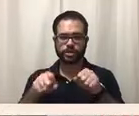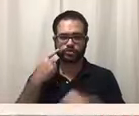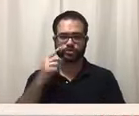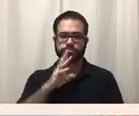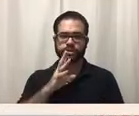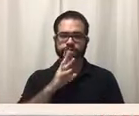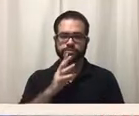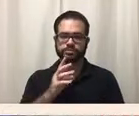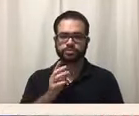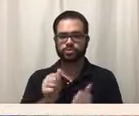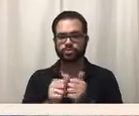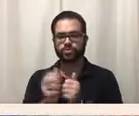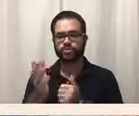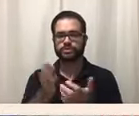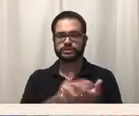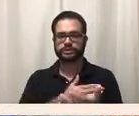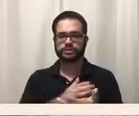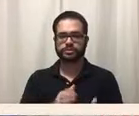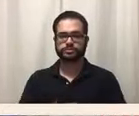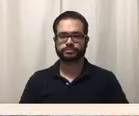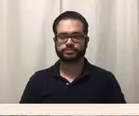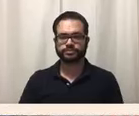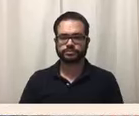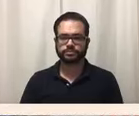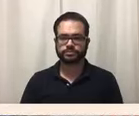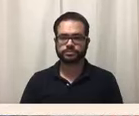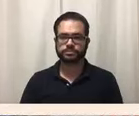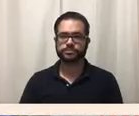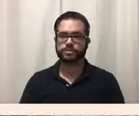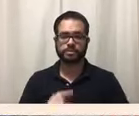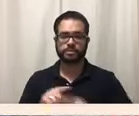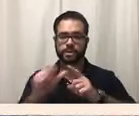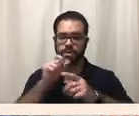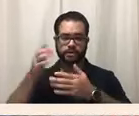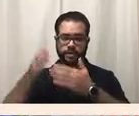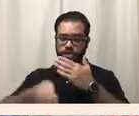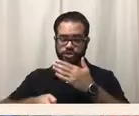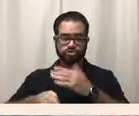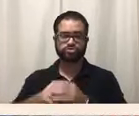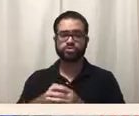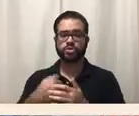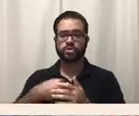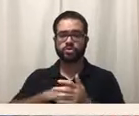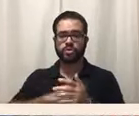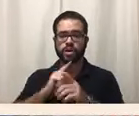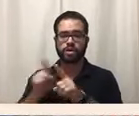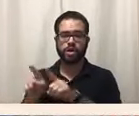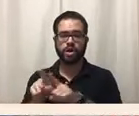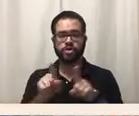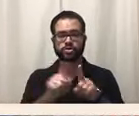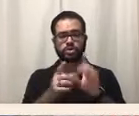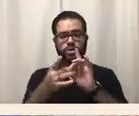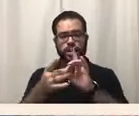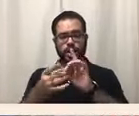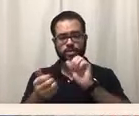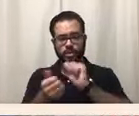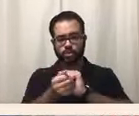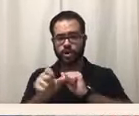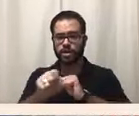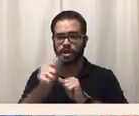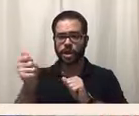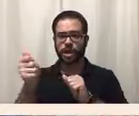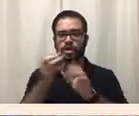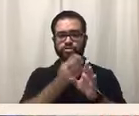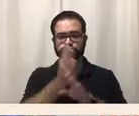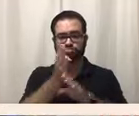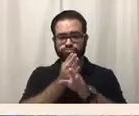singing. But it doesn't end there. We also collaborate with other disciplines, physical